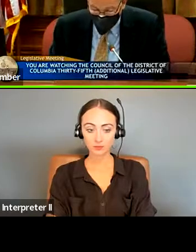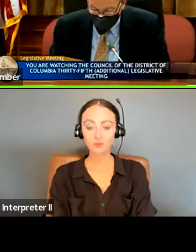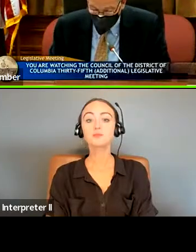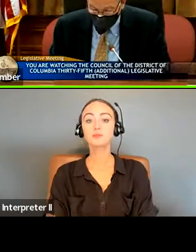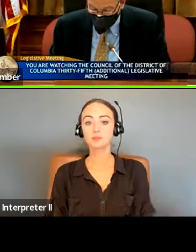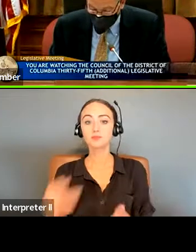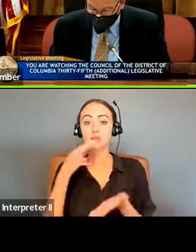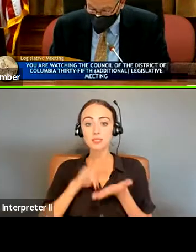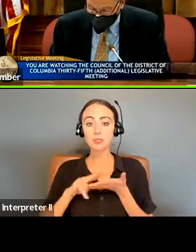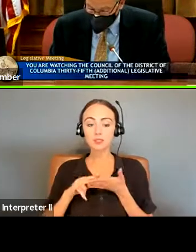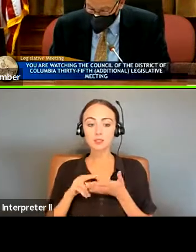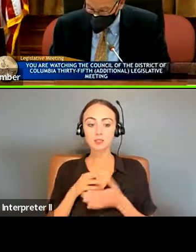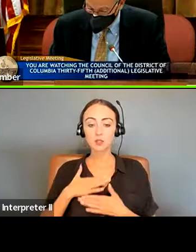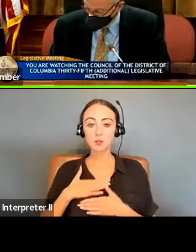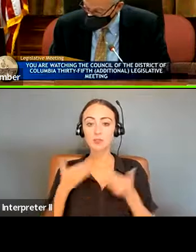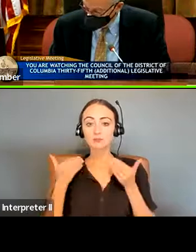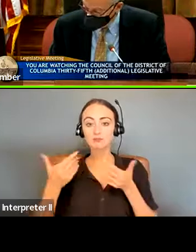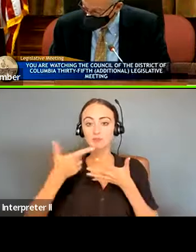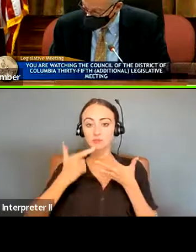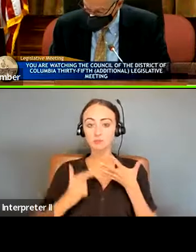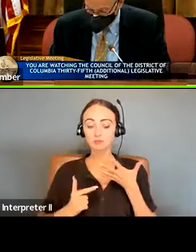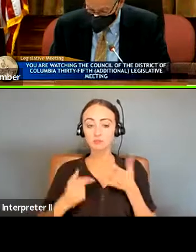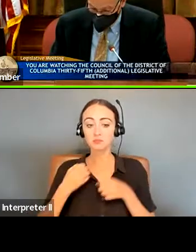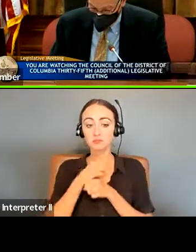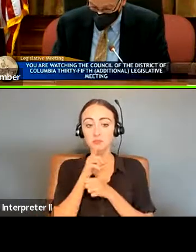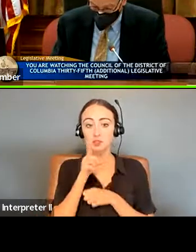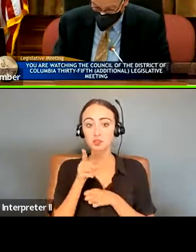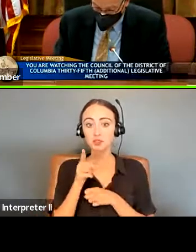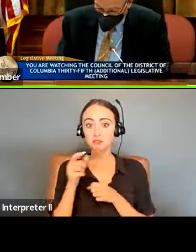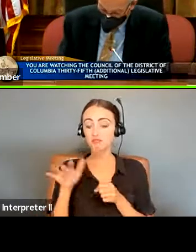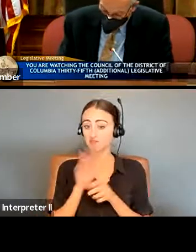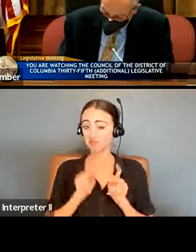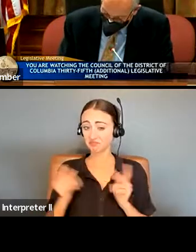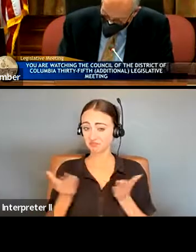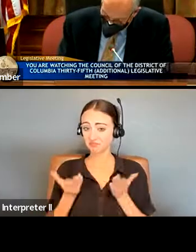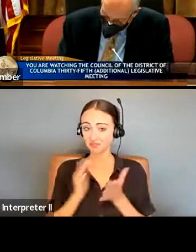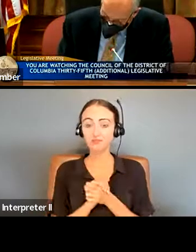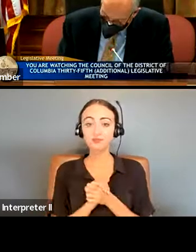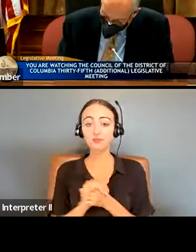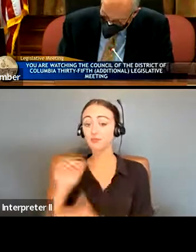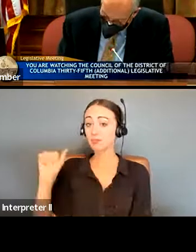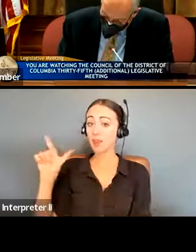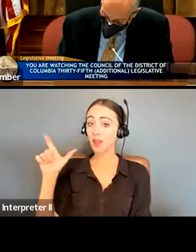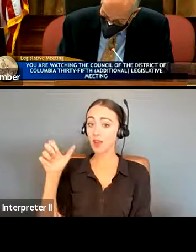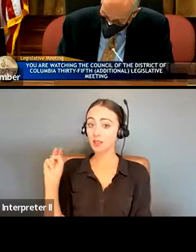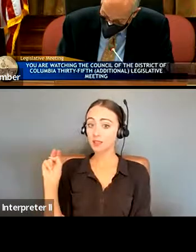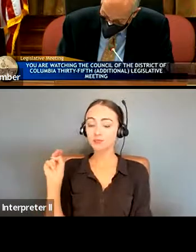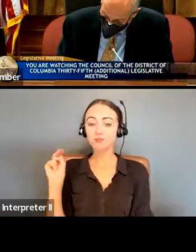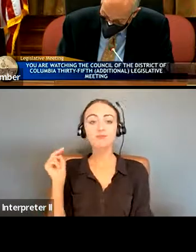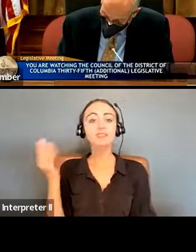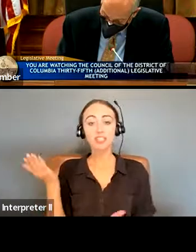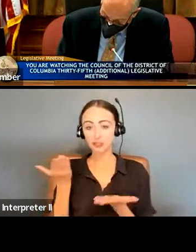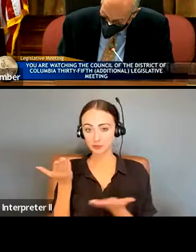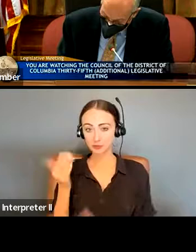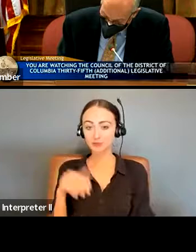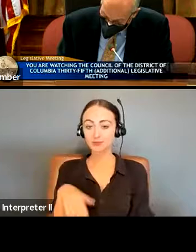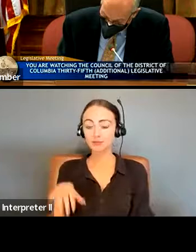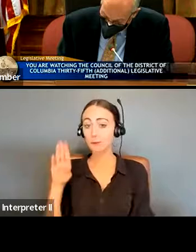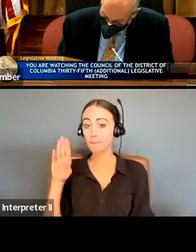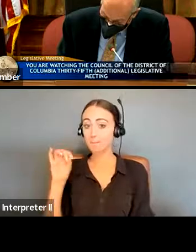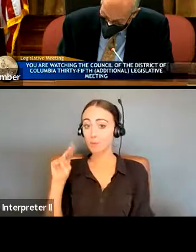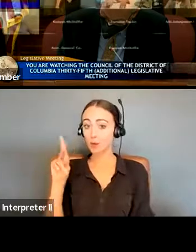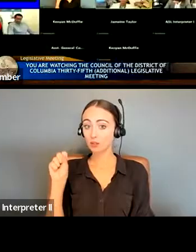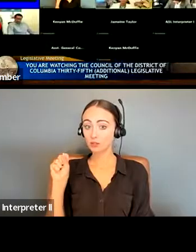Madam Secretary, would you call the roll to determine whether we have a quorum? Councilmember Allen, Here. Councilmember